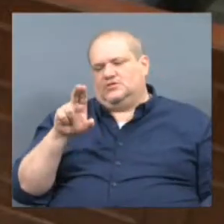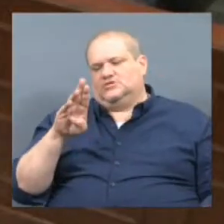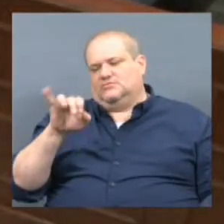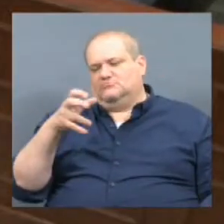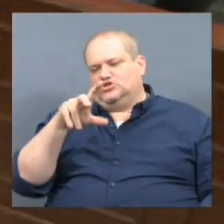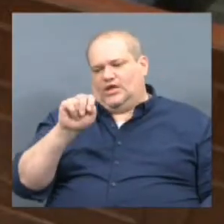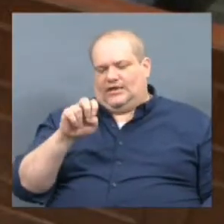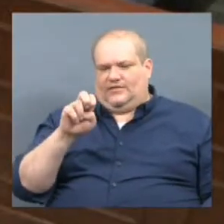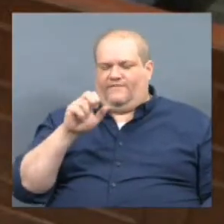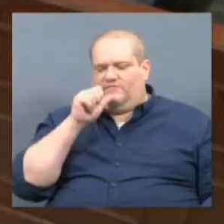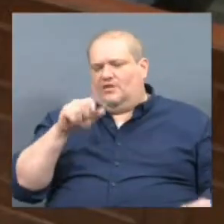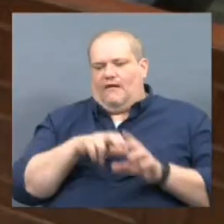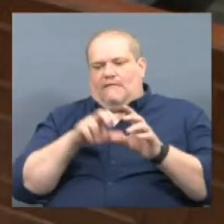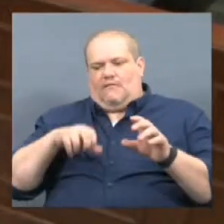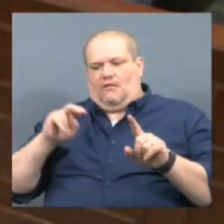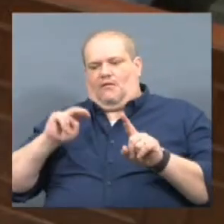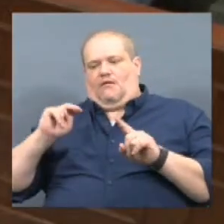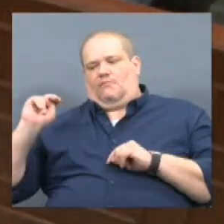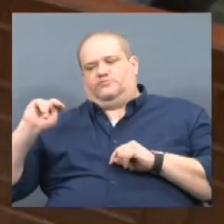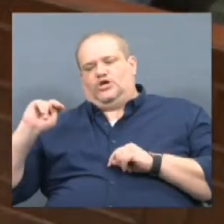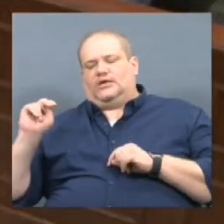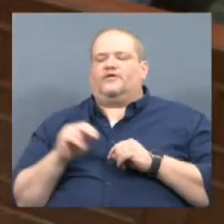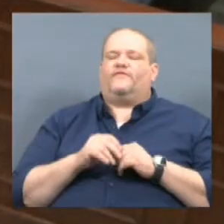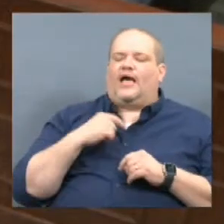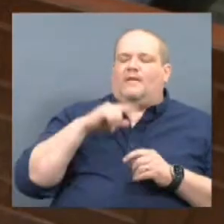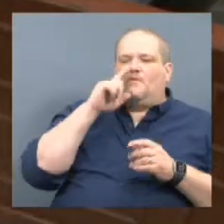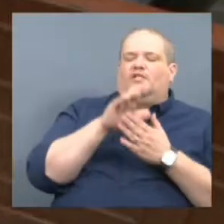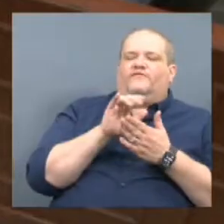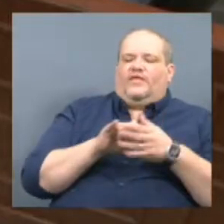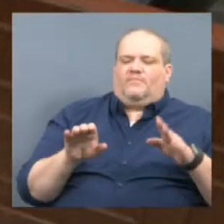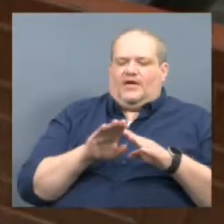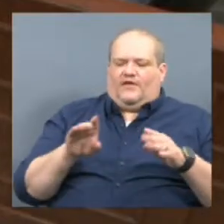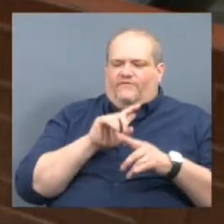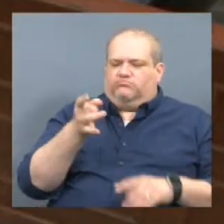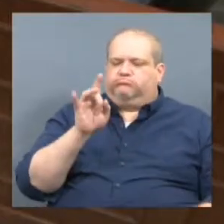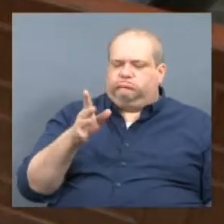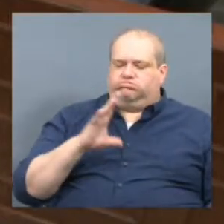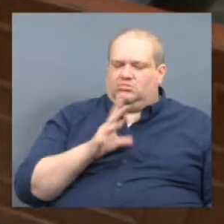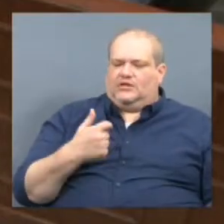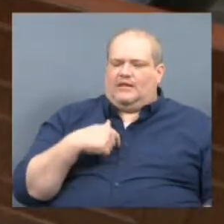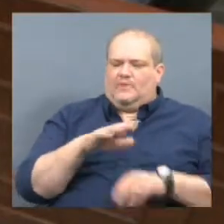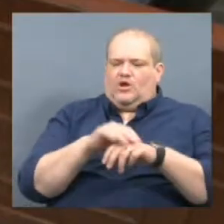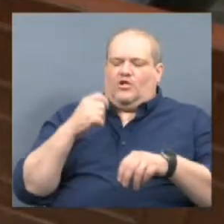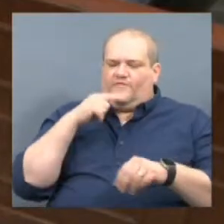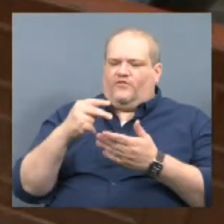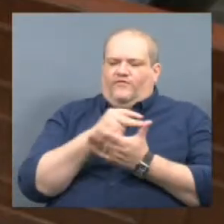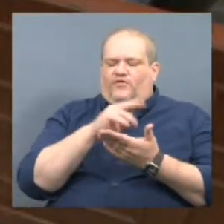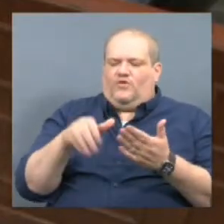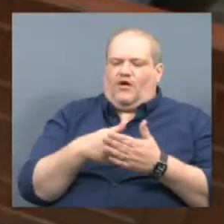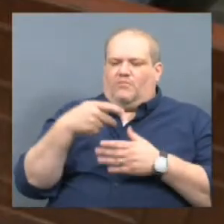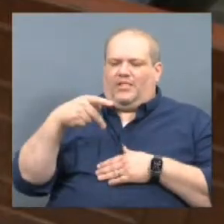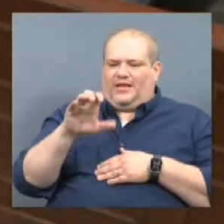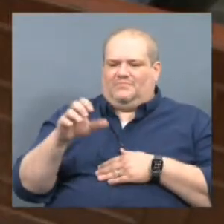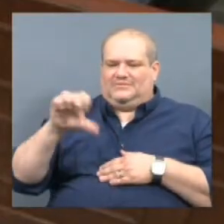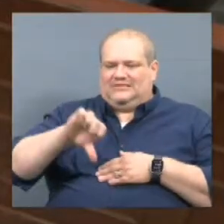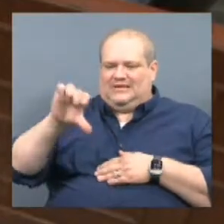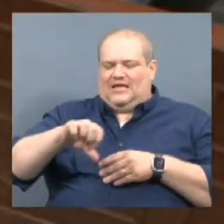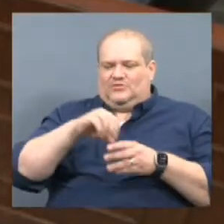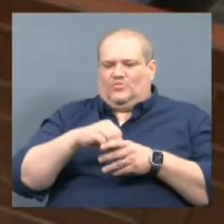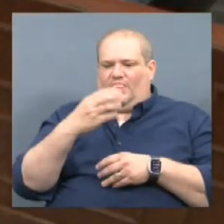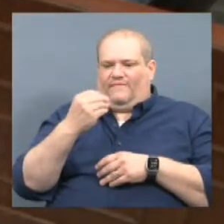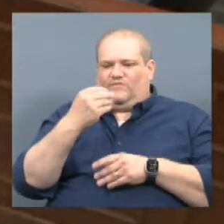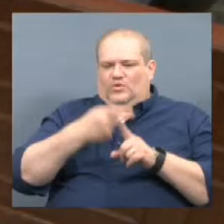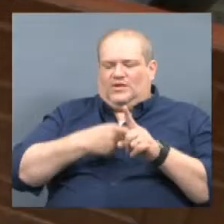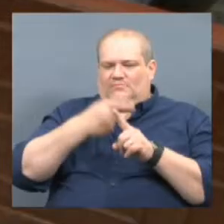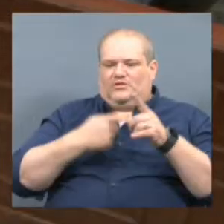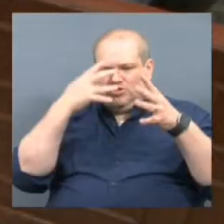rather than objective, as it should be. I believe this behavior to be reprehensible and am calling for a review of all Planning Commission denials within the last 14